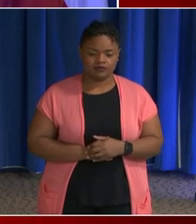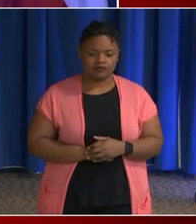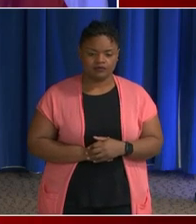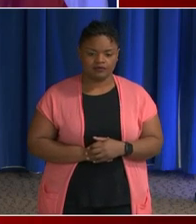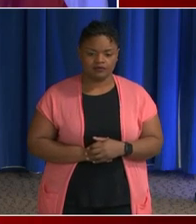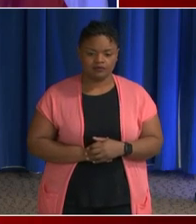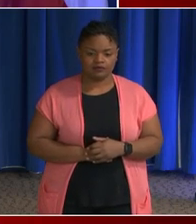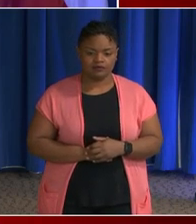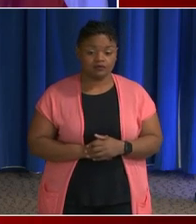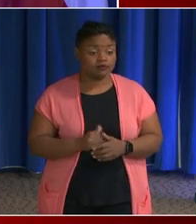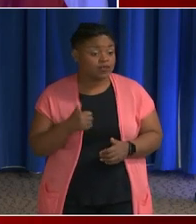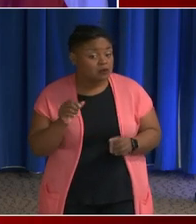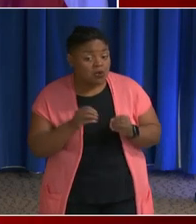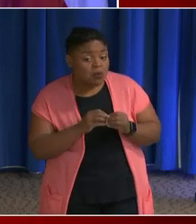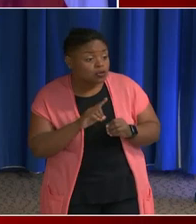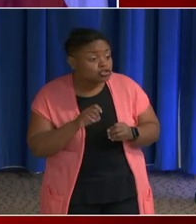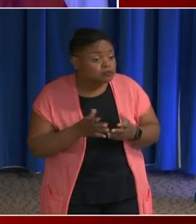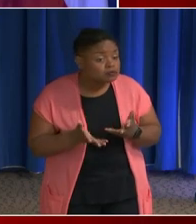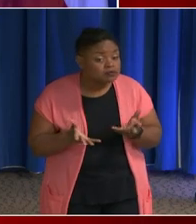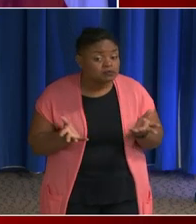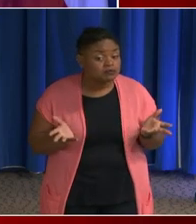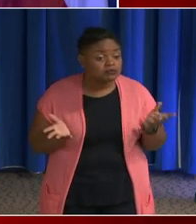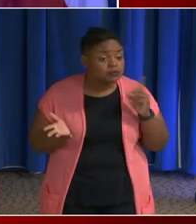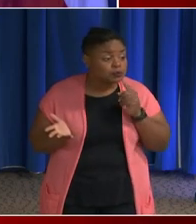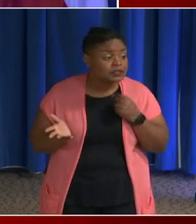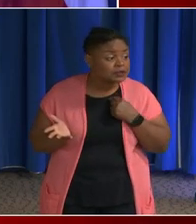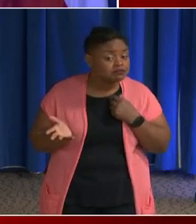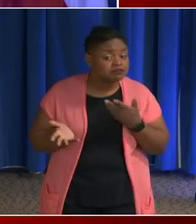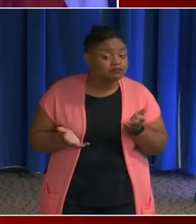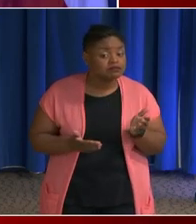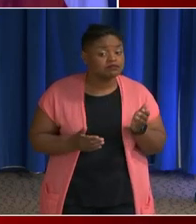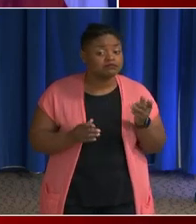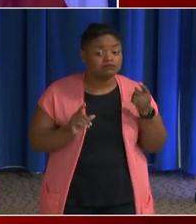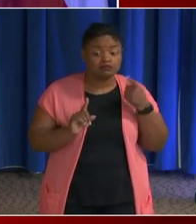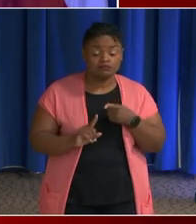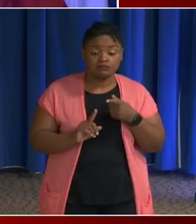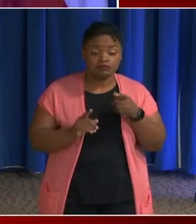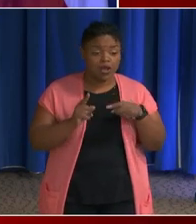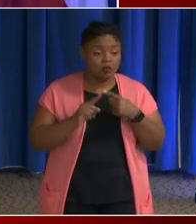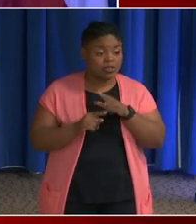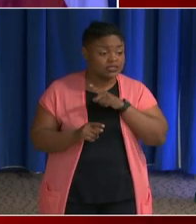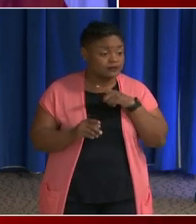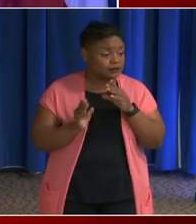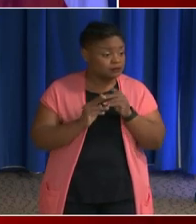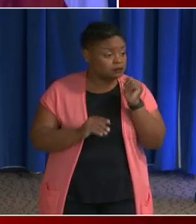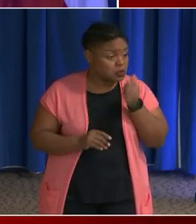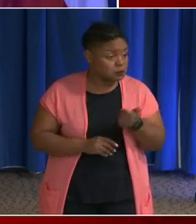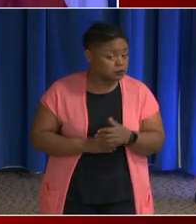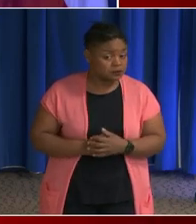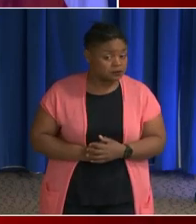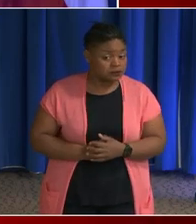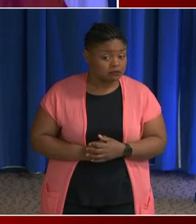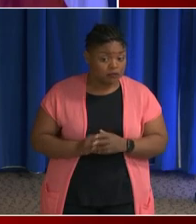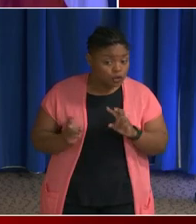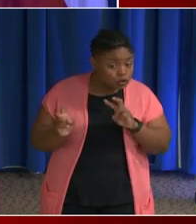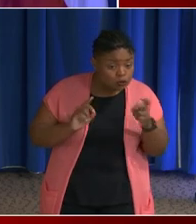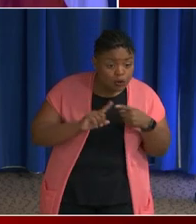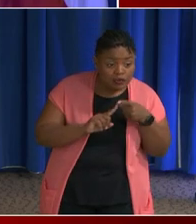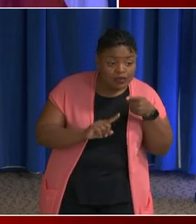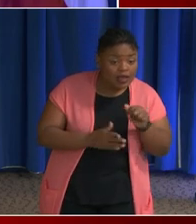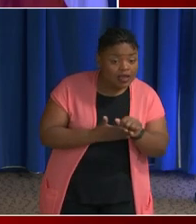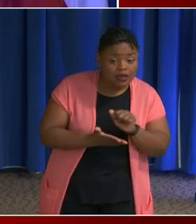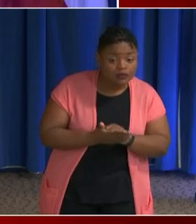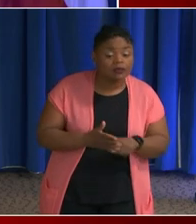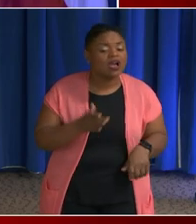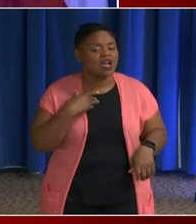Are there any other questions for me with regard to the legislative meeting tomorrow or the issues on the agenda? Anything you want to